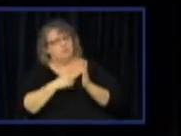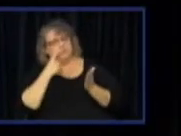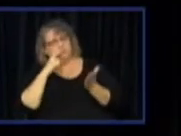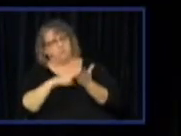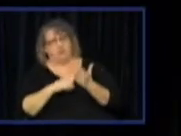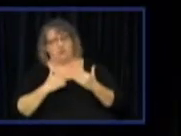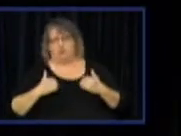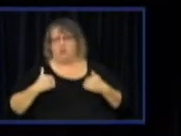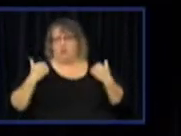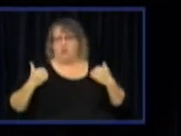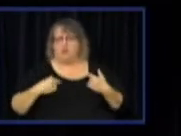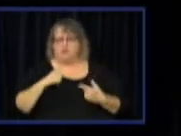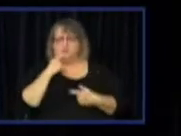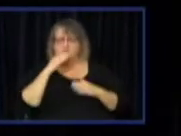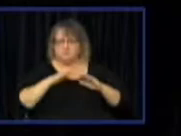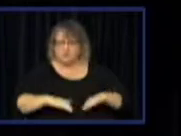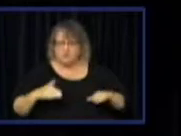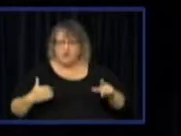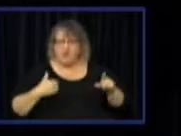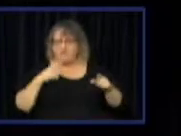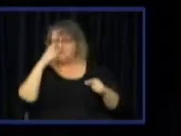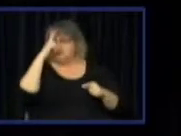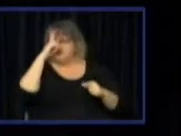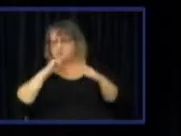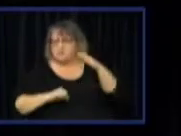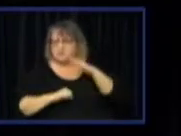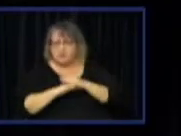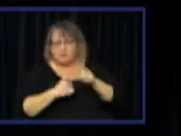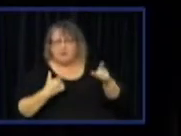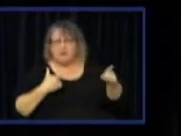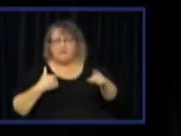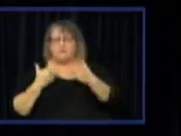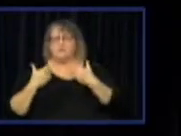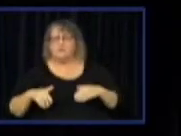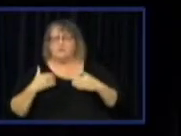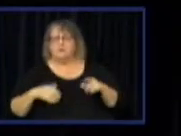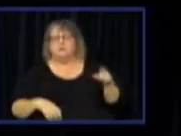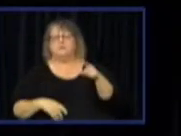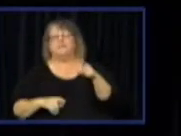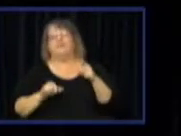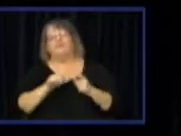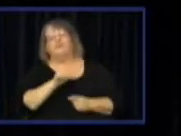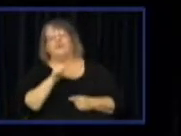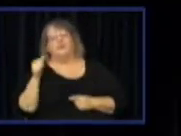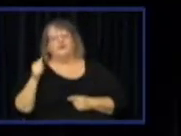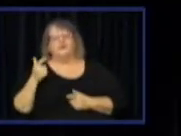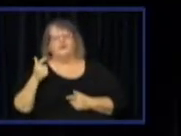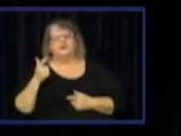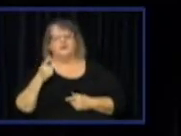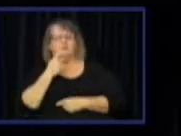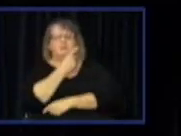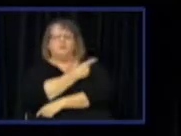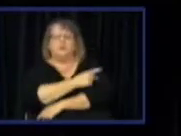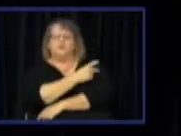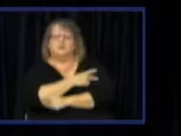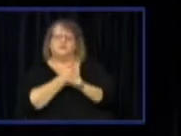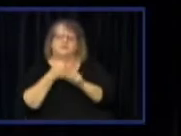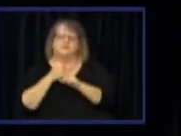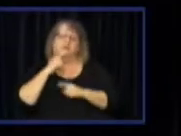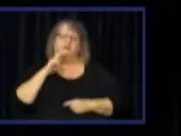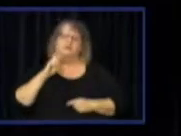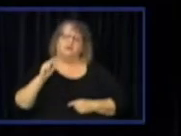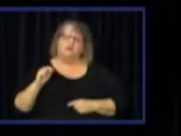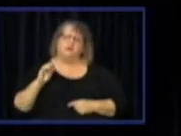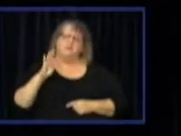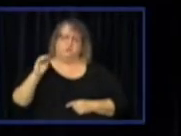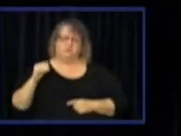strokes in younger people. Sometimes even children can develop strokes. And then a lot of patients, we see a lot of patients in their 30s